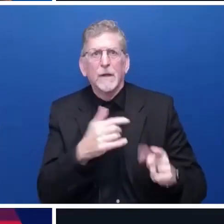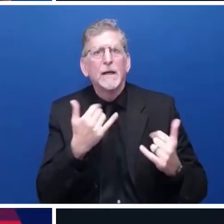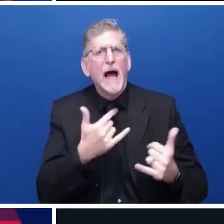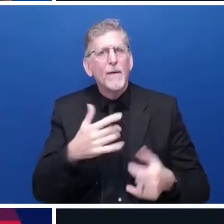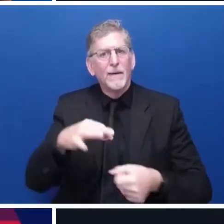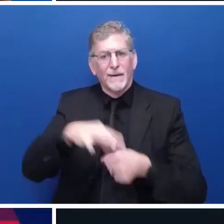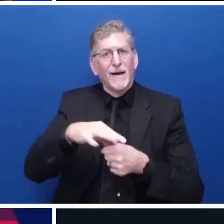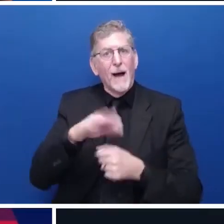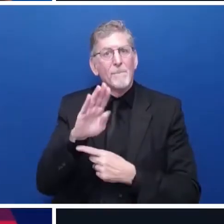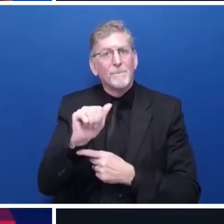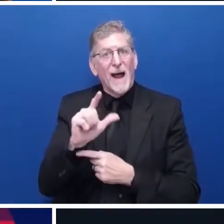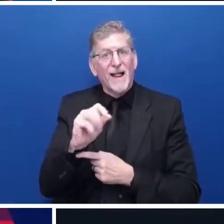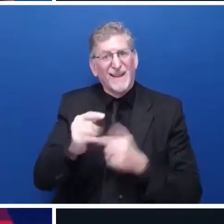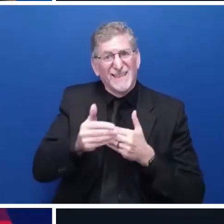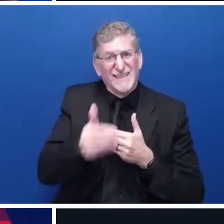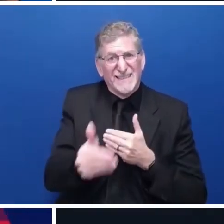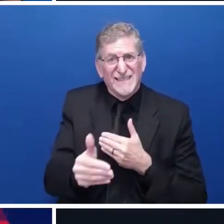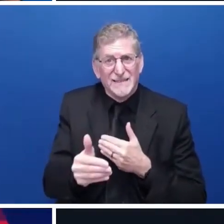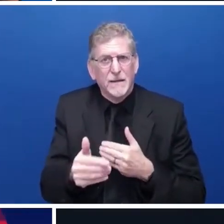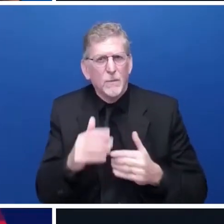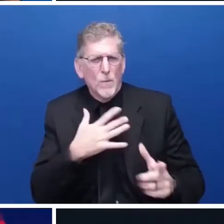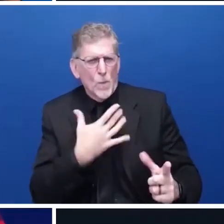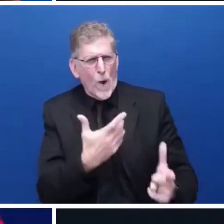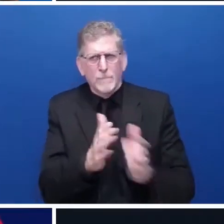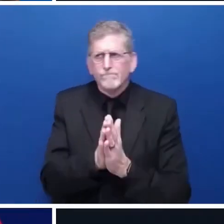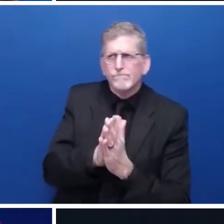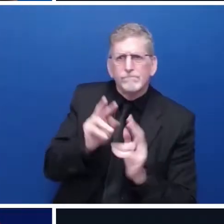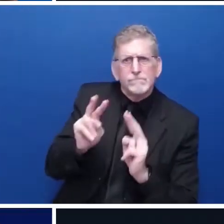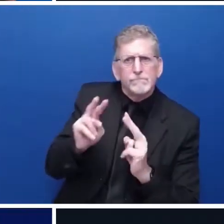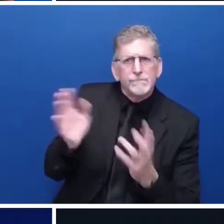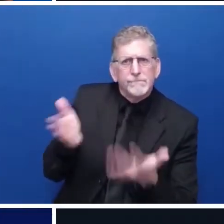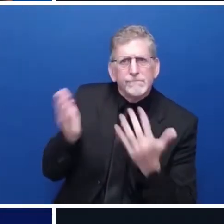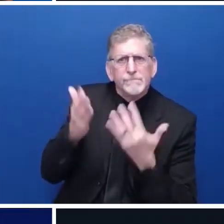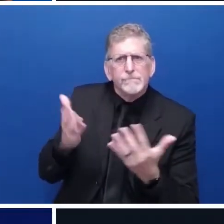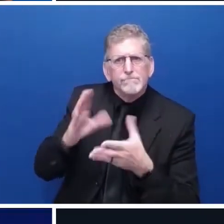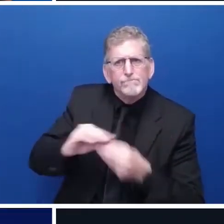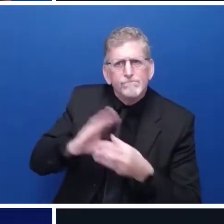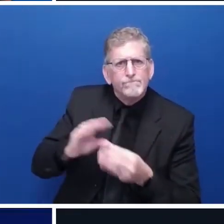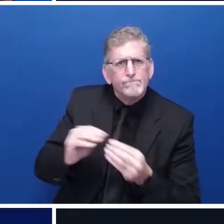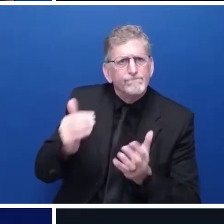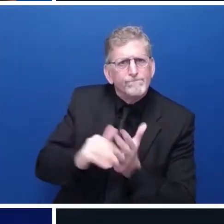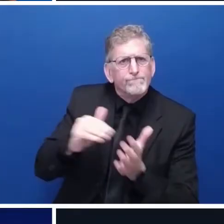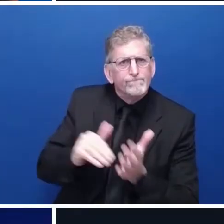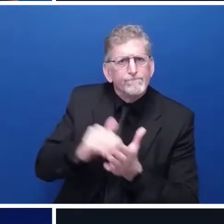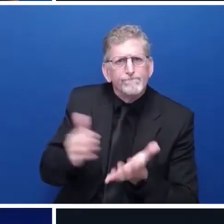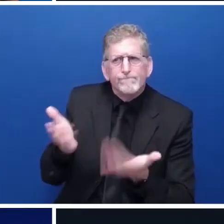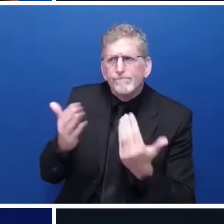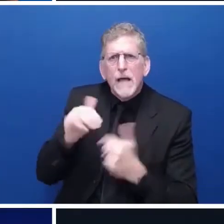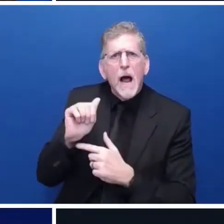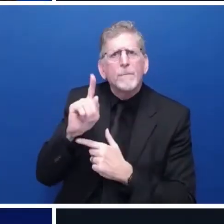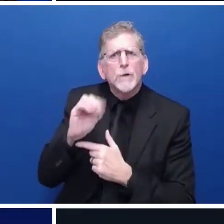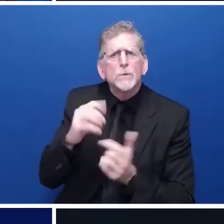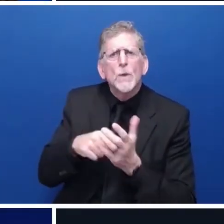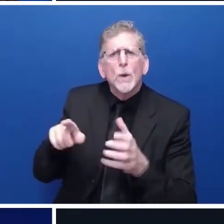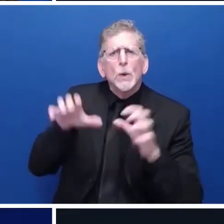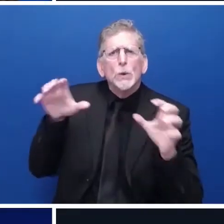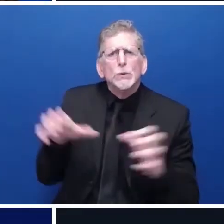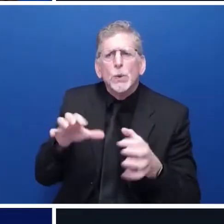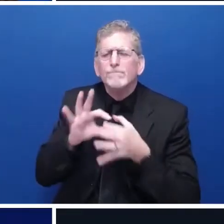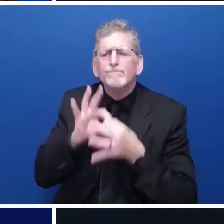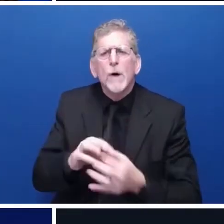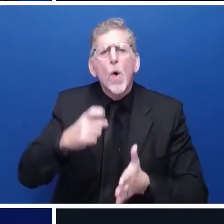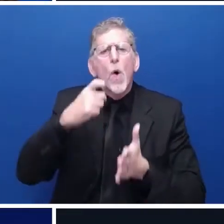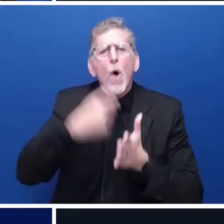over again, things that the administration has been doing on these cost of living issues. To me, the ultimate challenge for